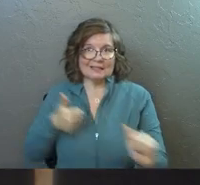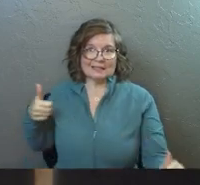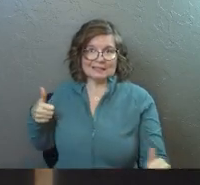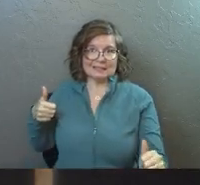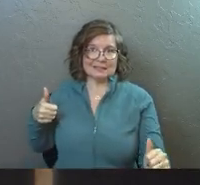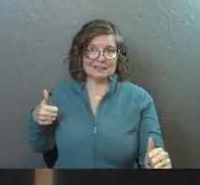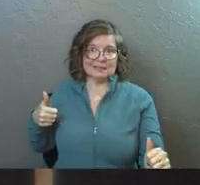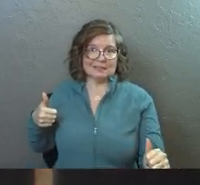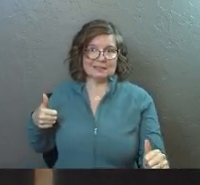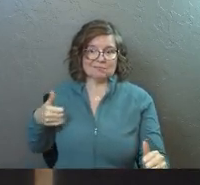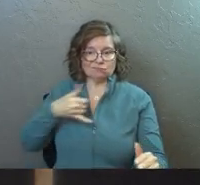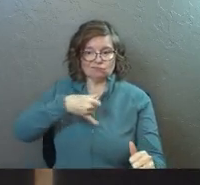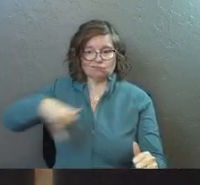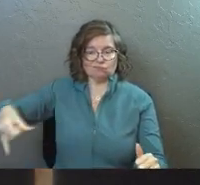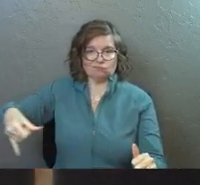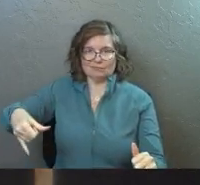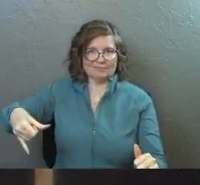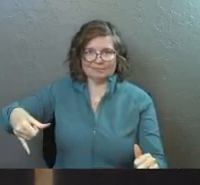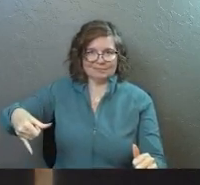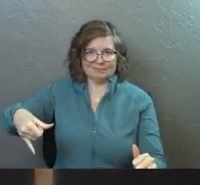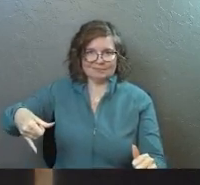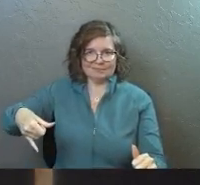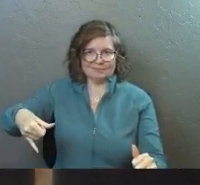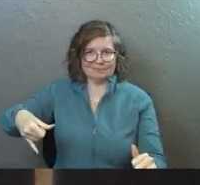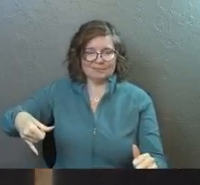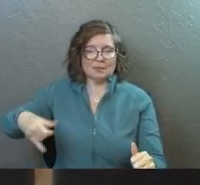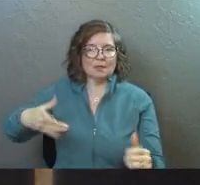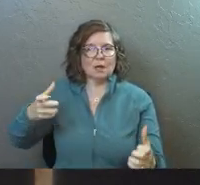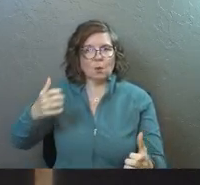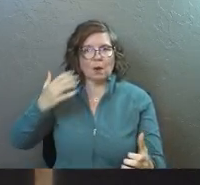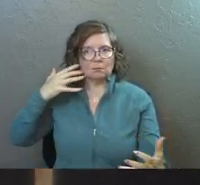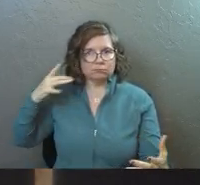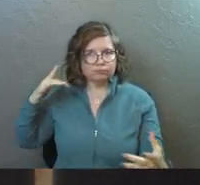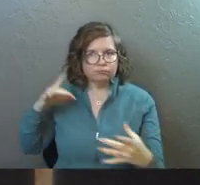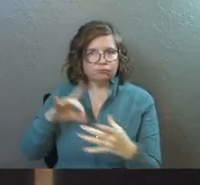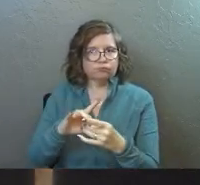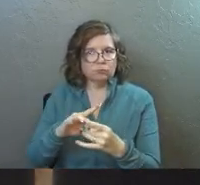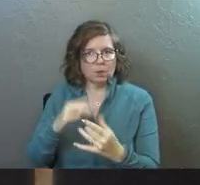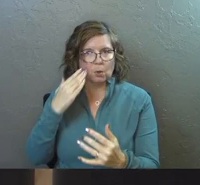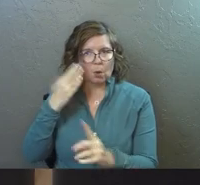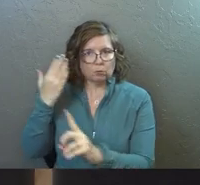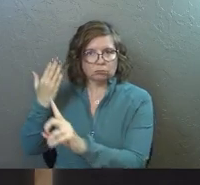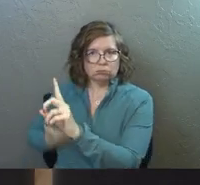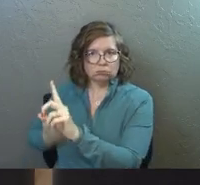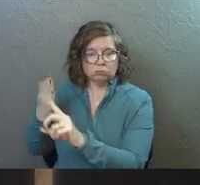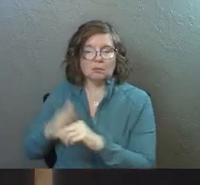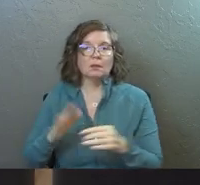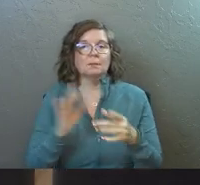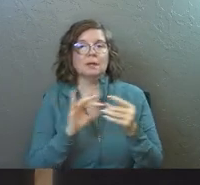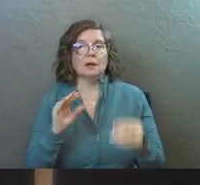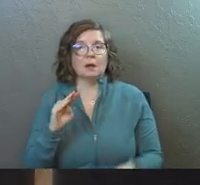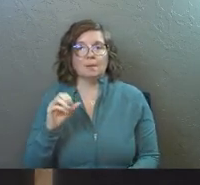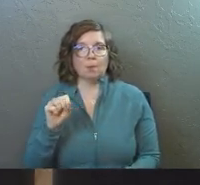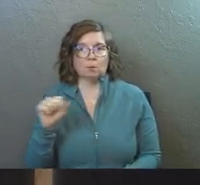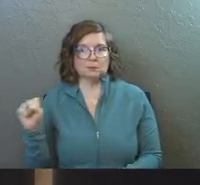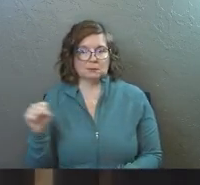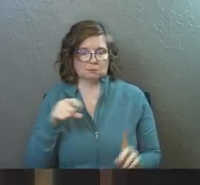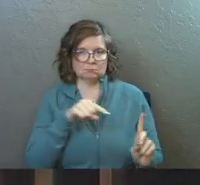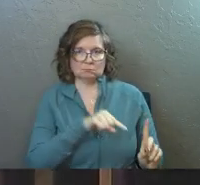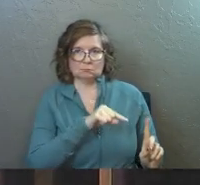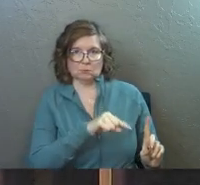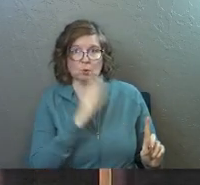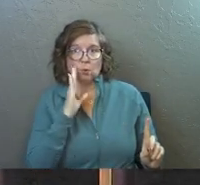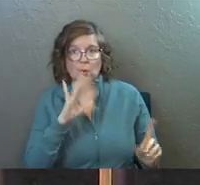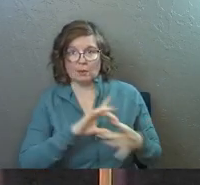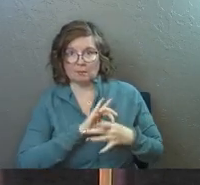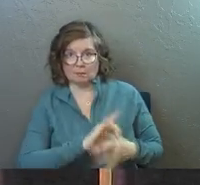He does not stay in the background. He wants us to know who he is. So let me tell you about Moses just a little bit so